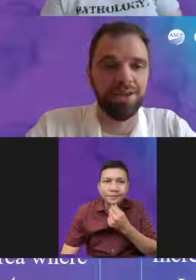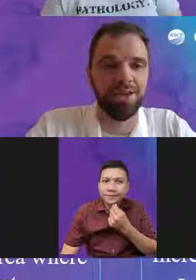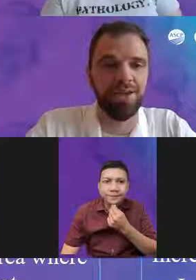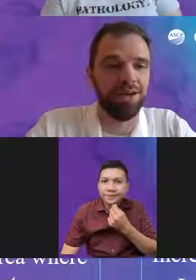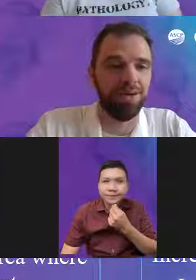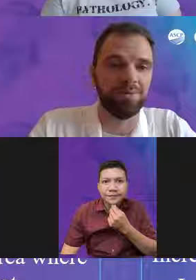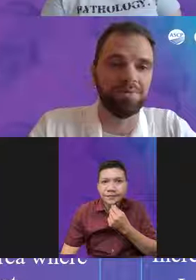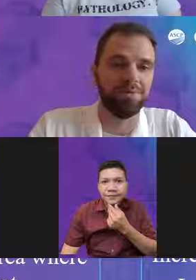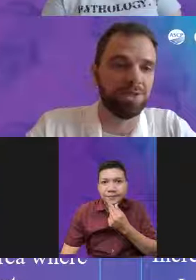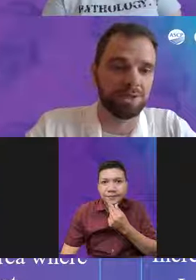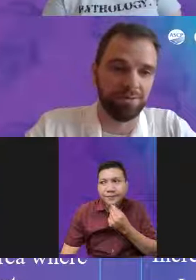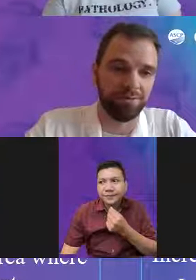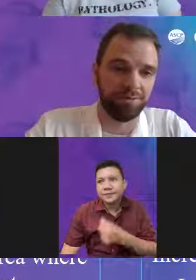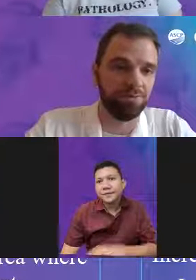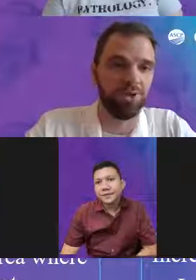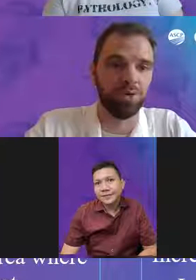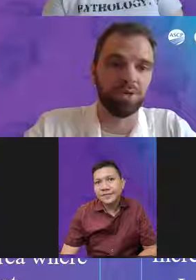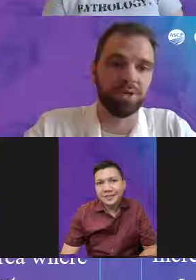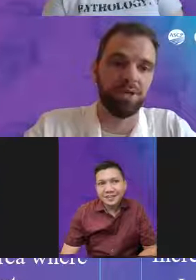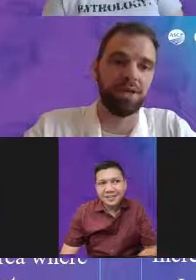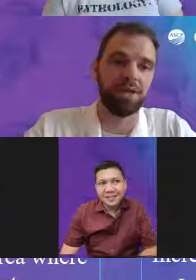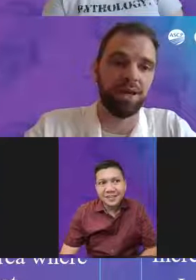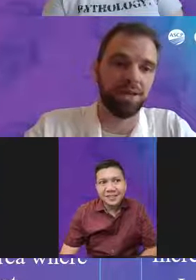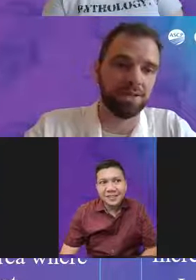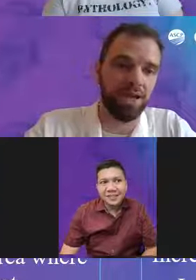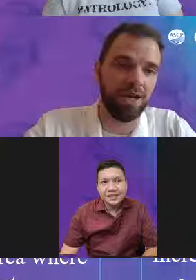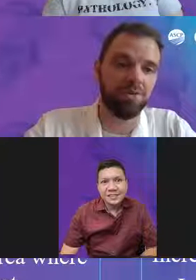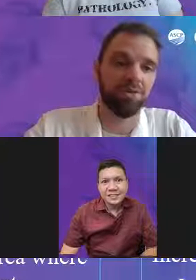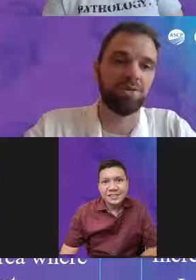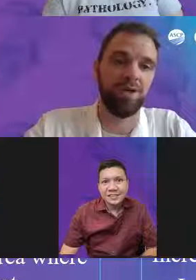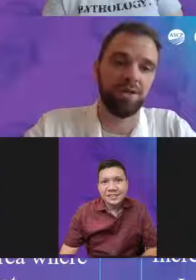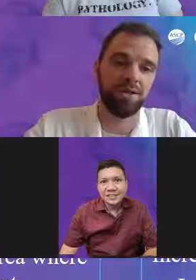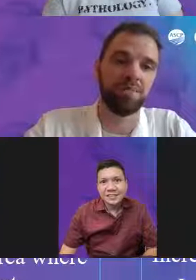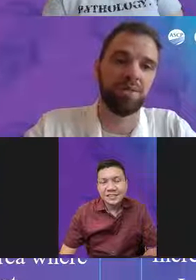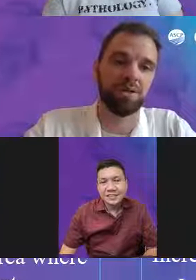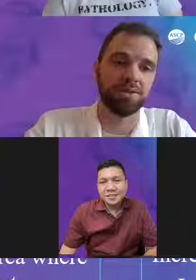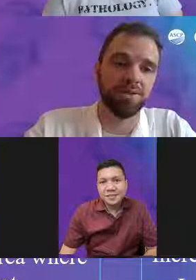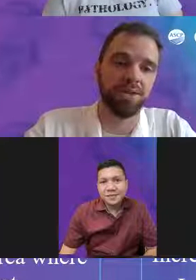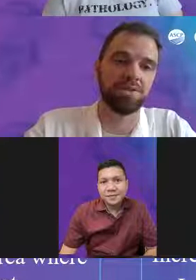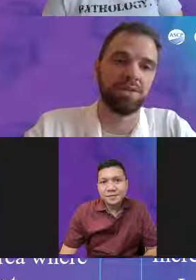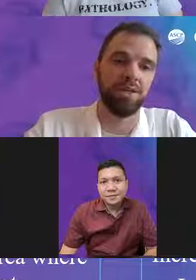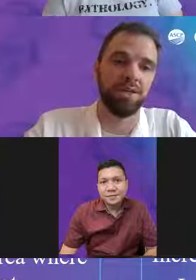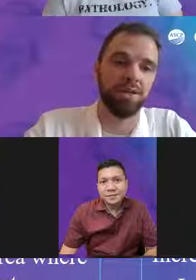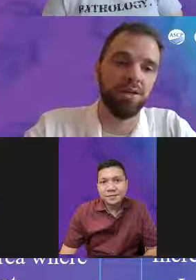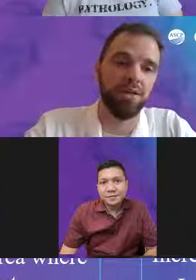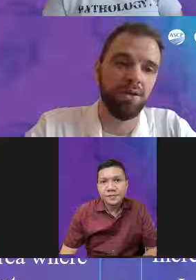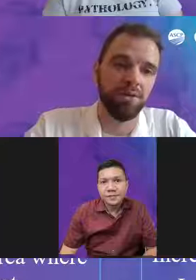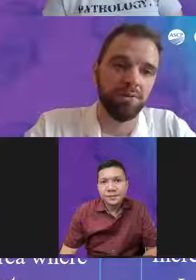medication. Just like you don't want somebody that doesn't have the training and the experience to